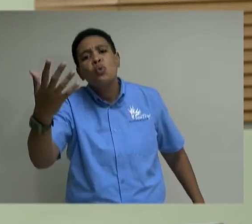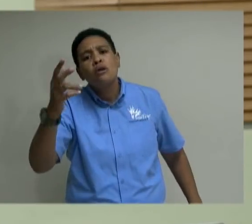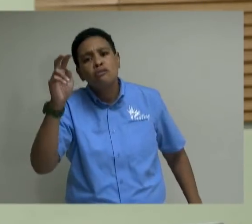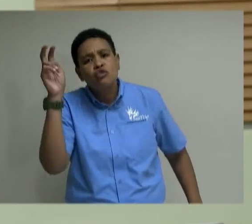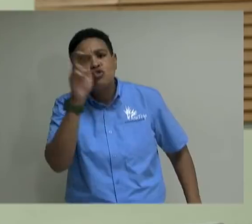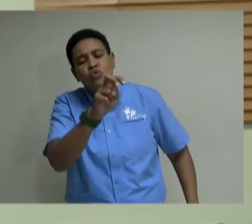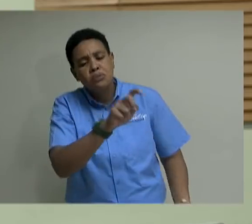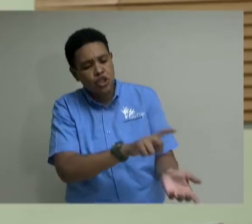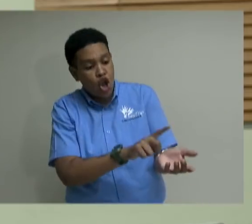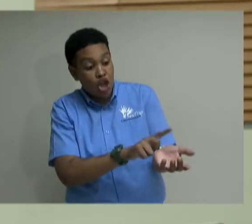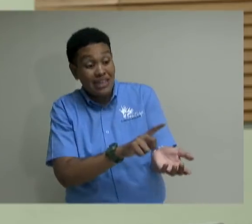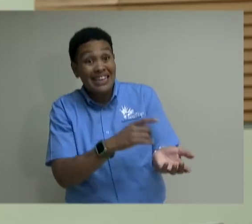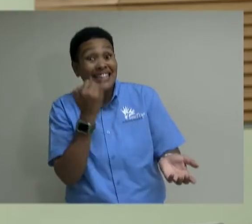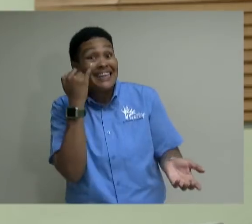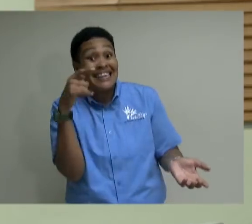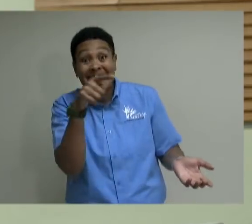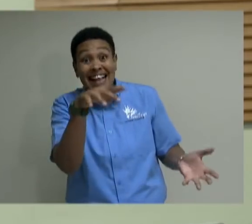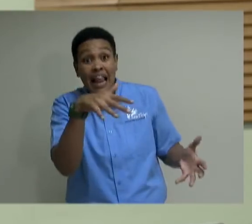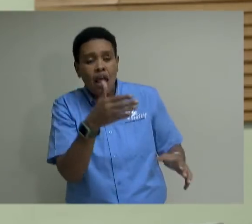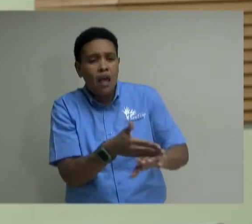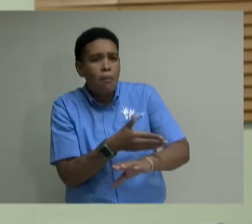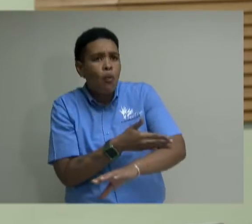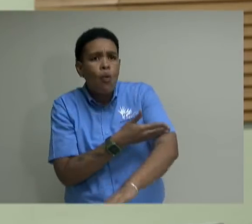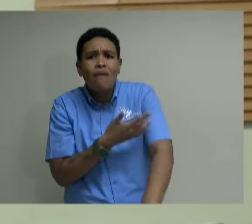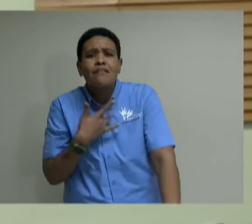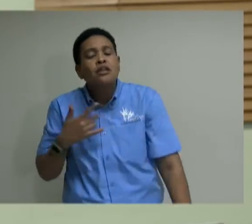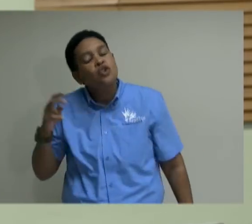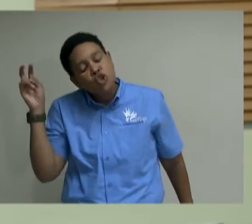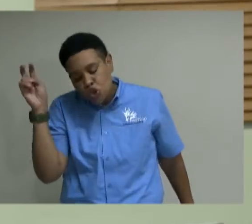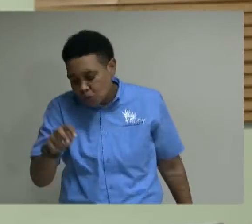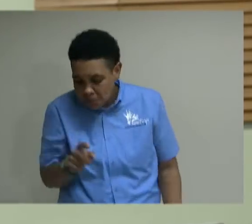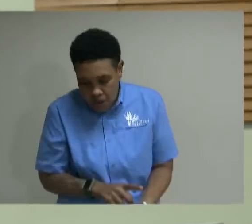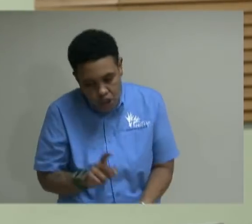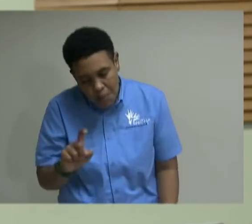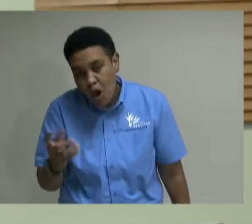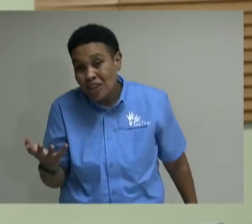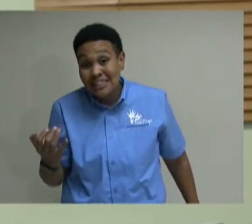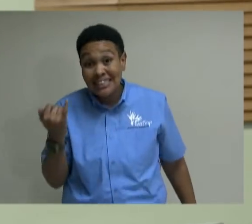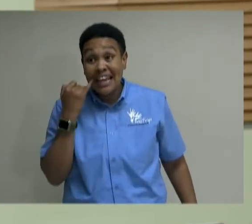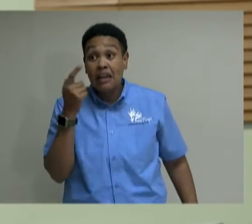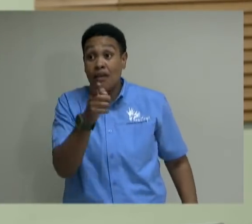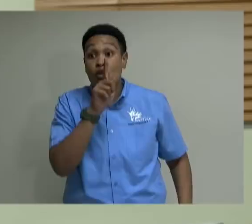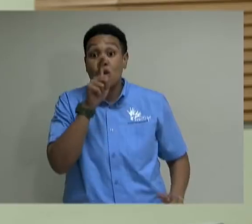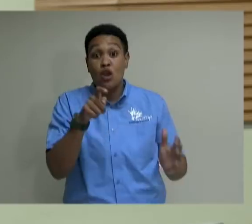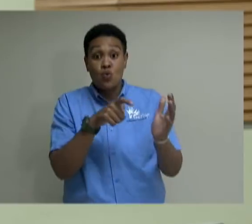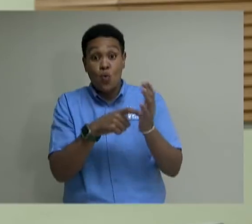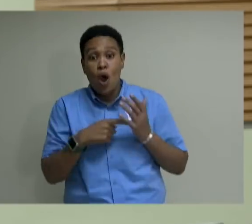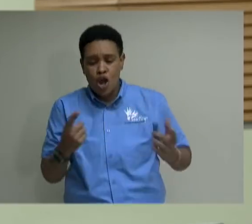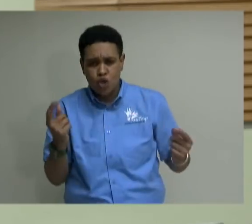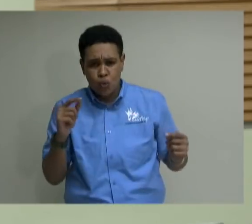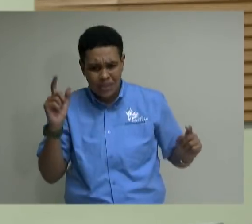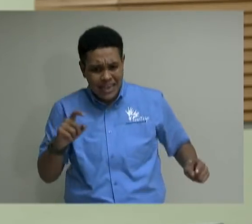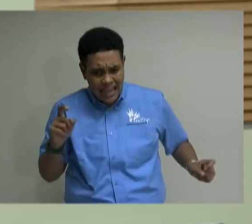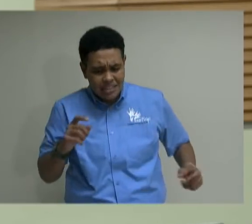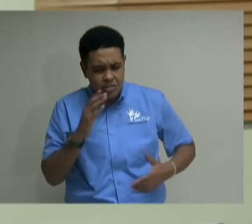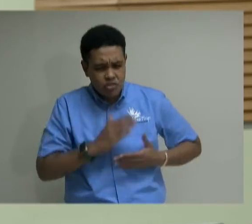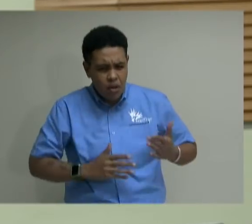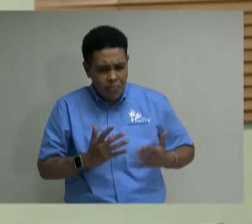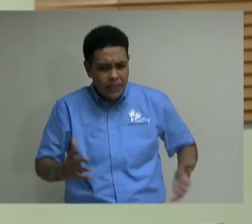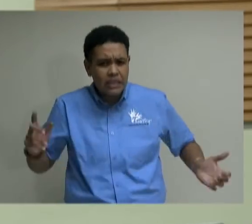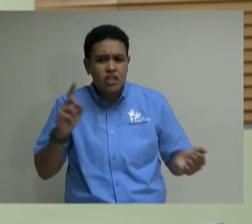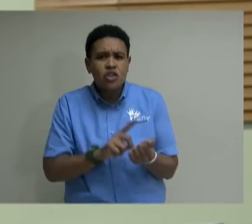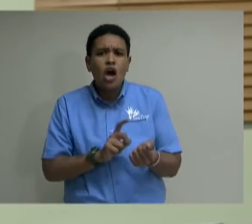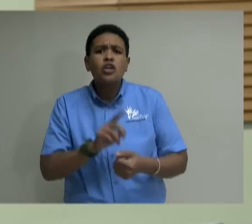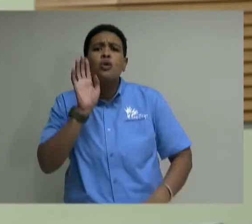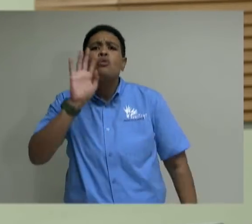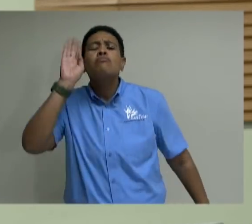their doctor if those are not improving. And if they are required to do a test, there are certain things that the doctors